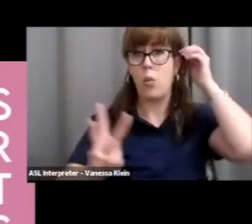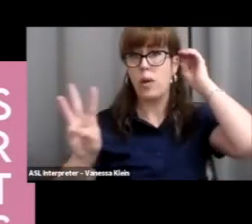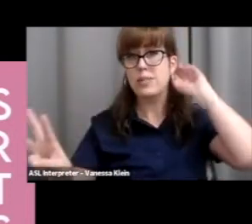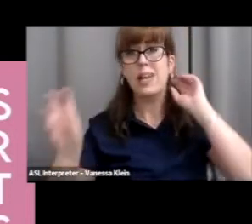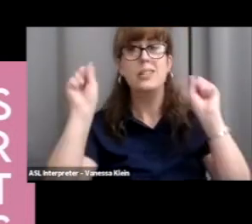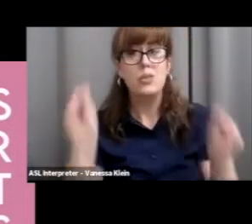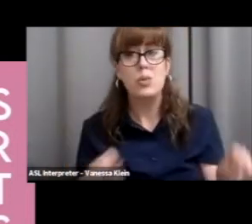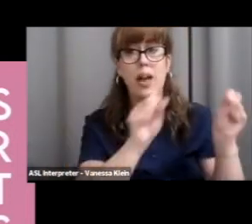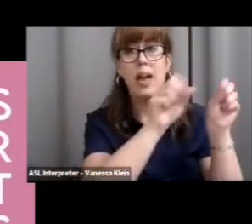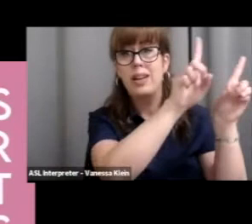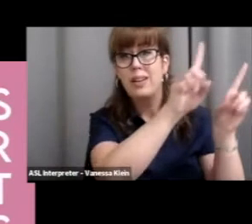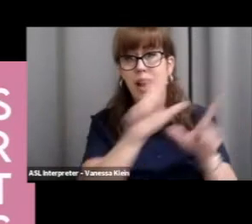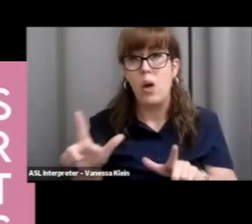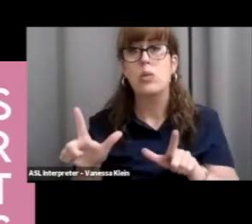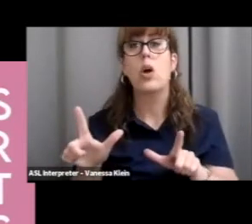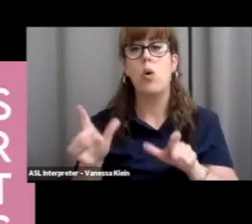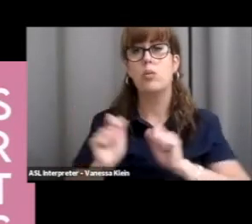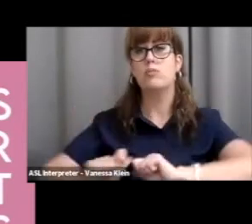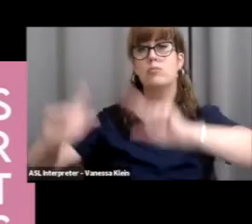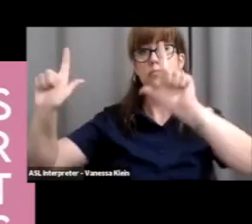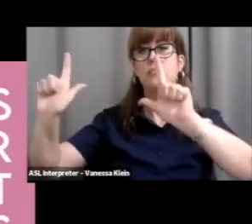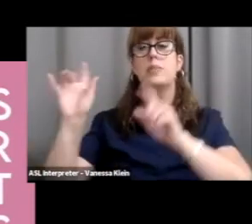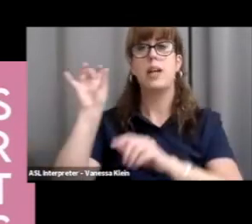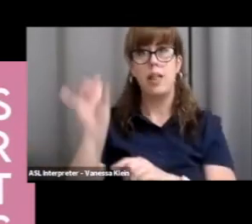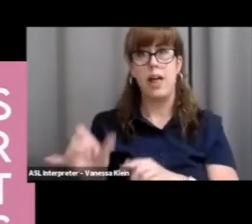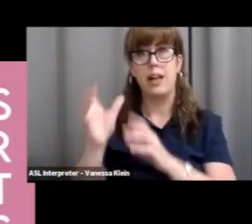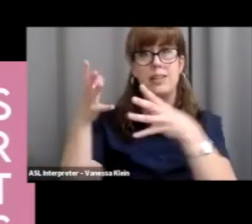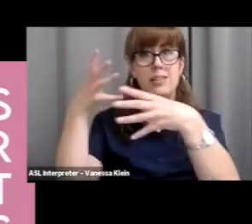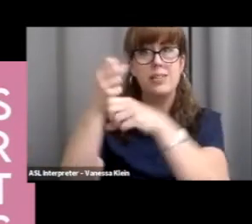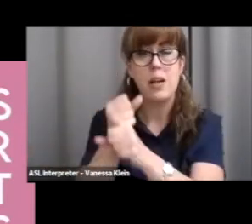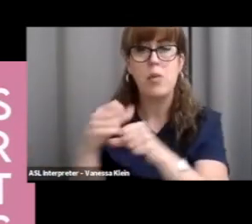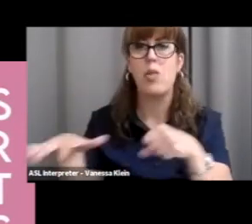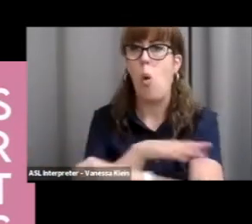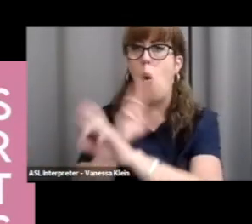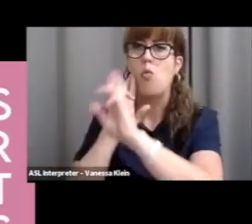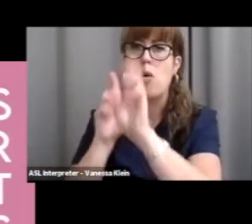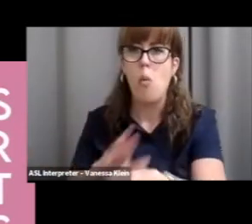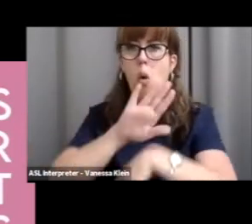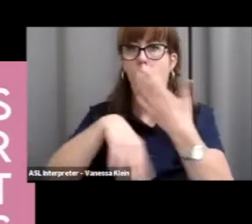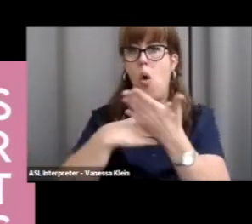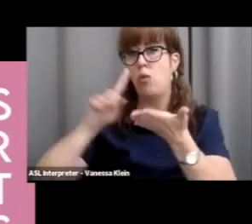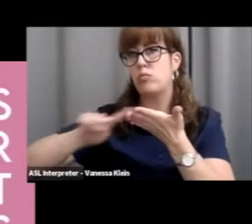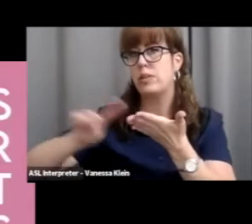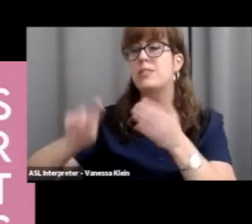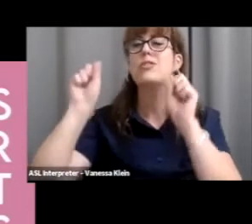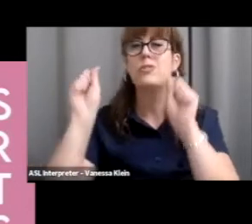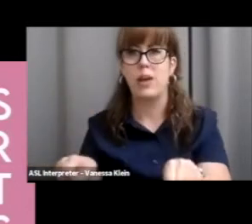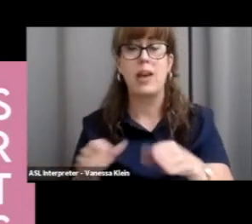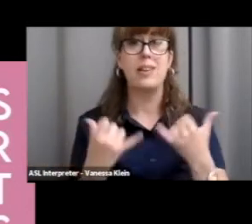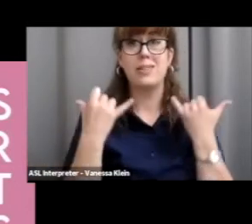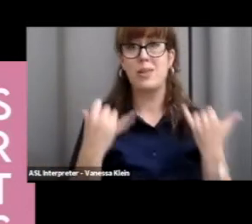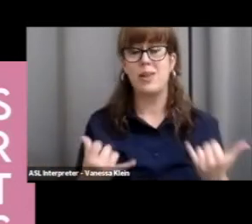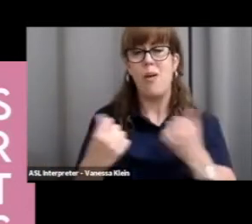an executive summary and the entire report. And now I would love to